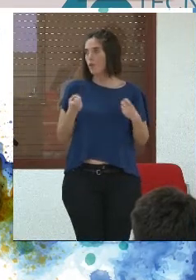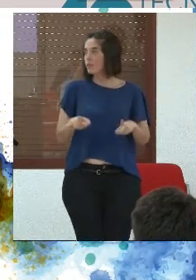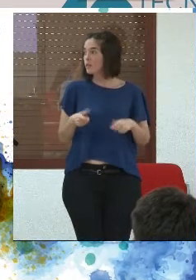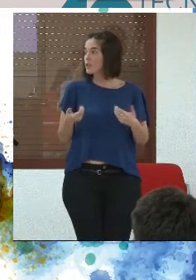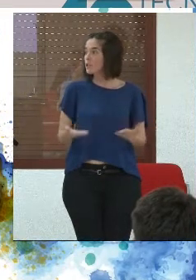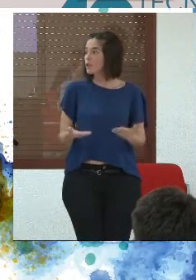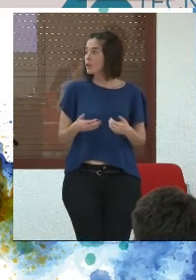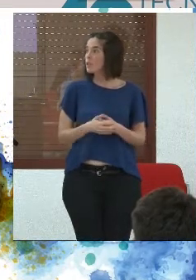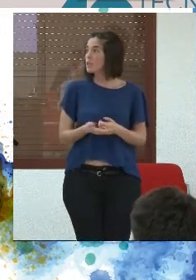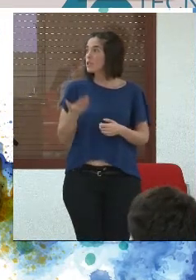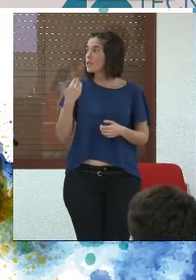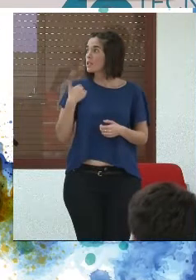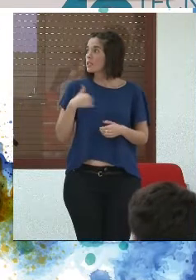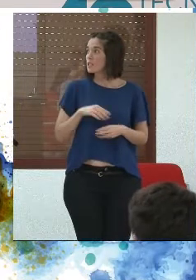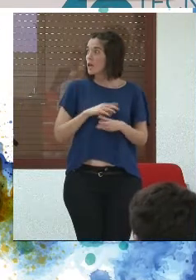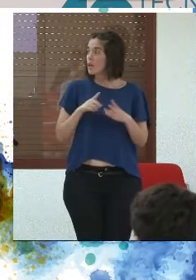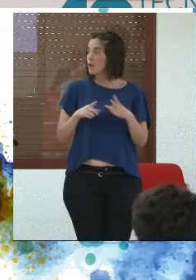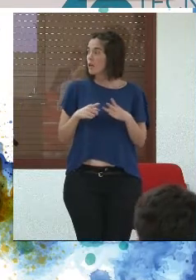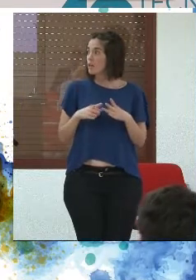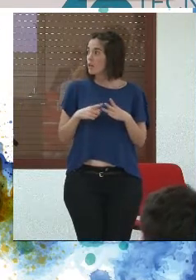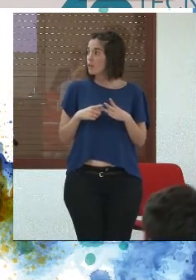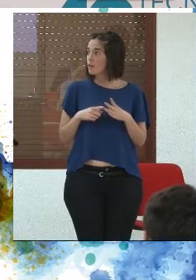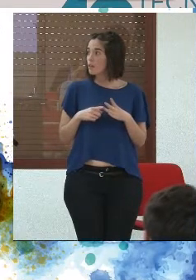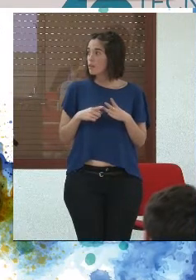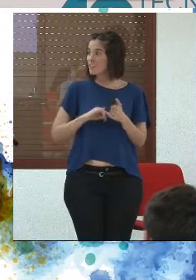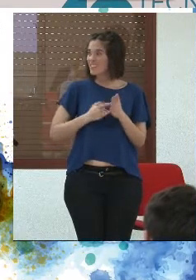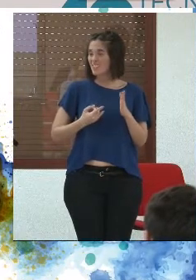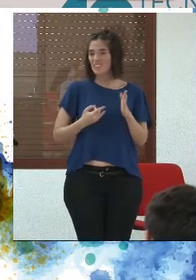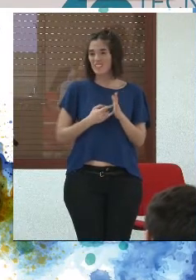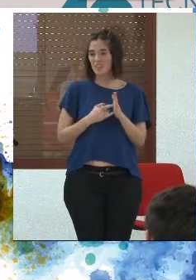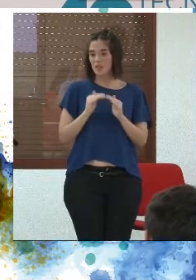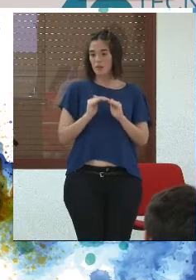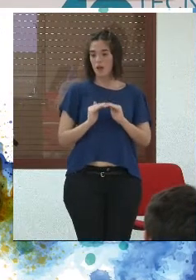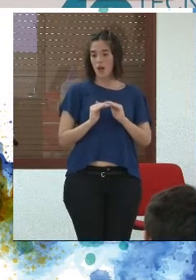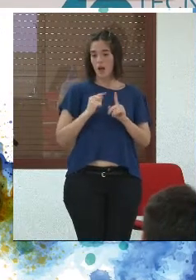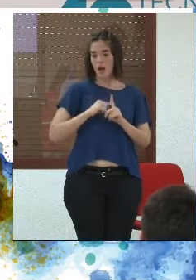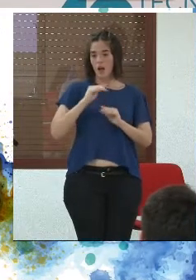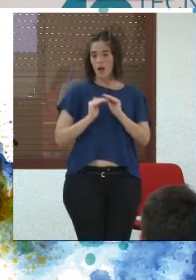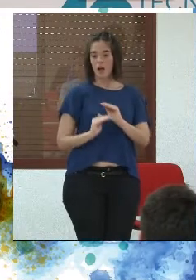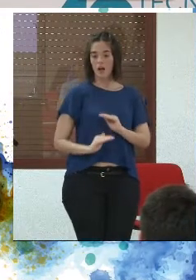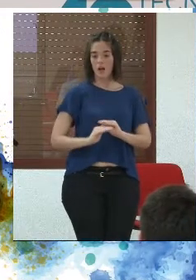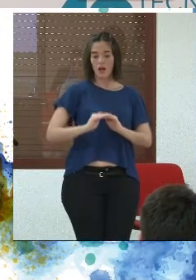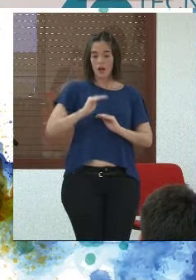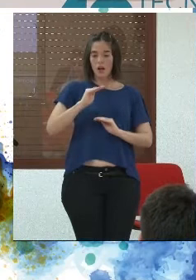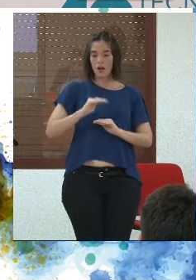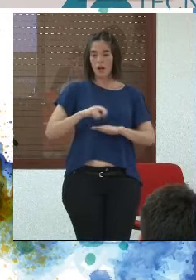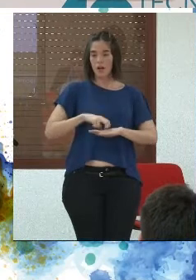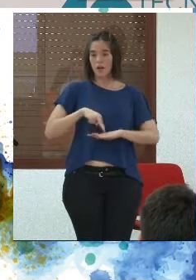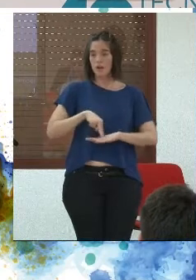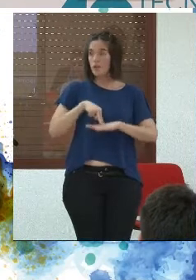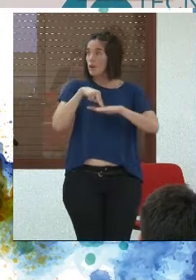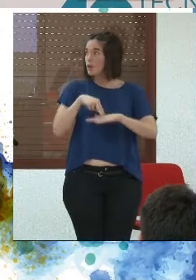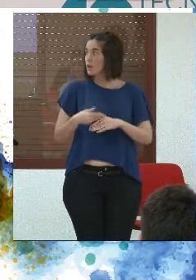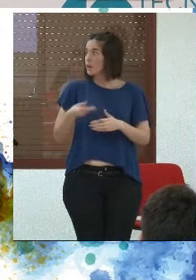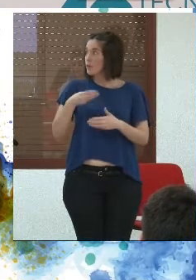robot. The third system that we've included is the system to raise the height so that we can